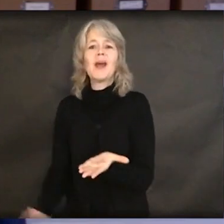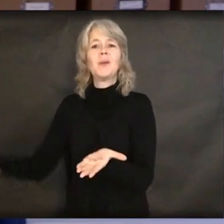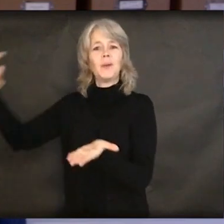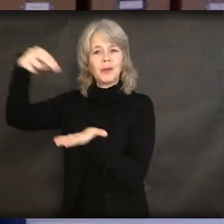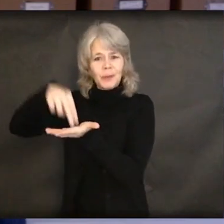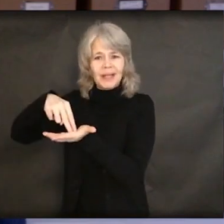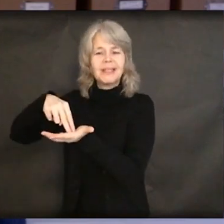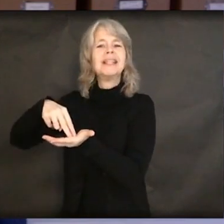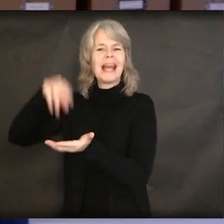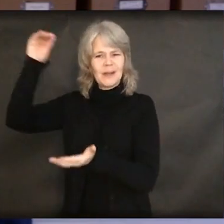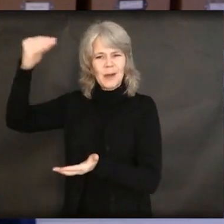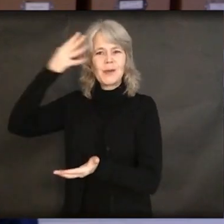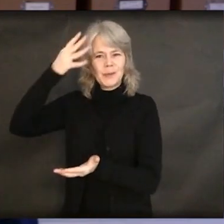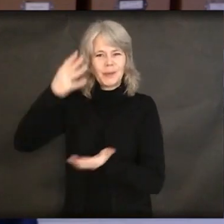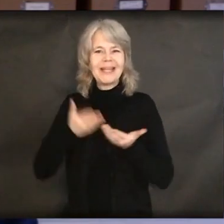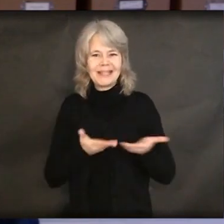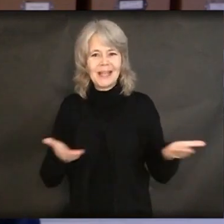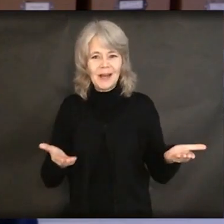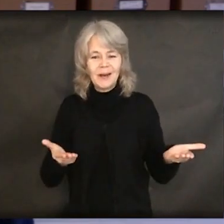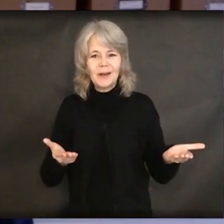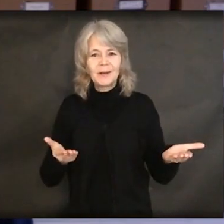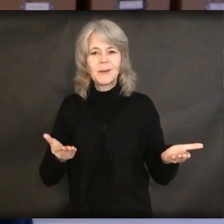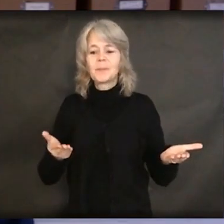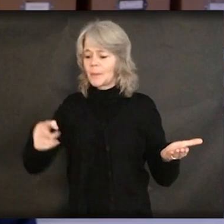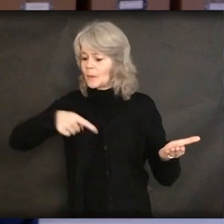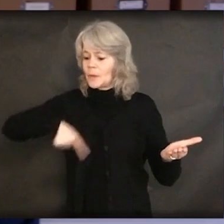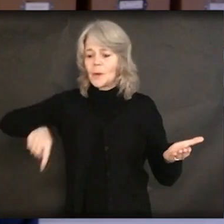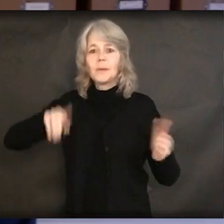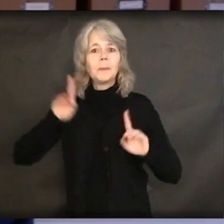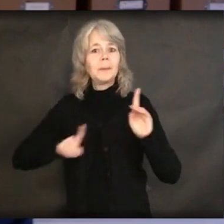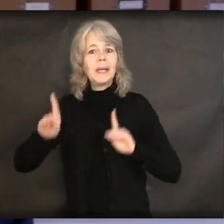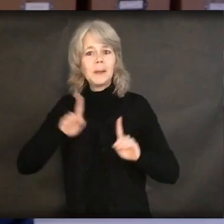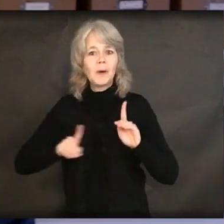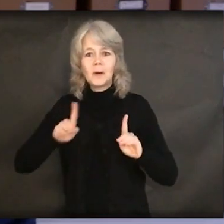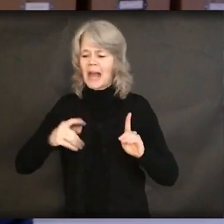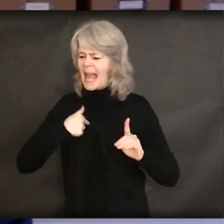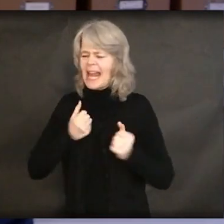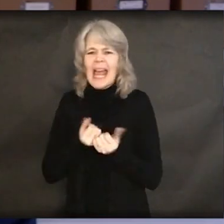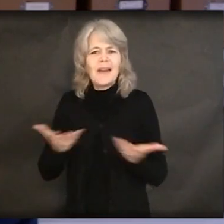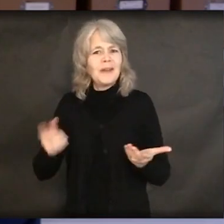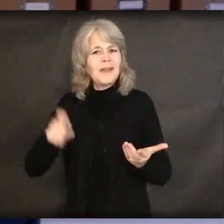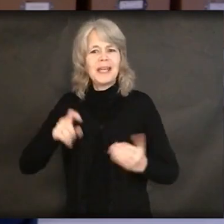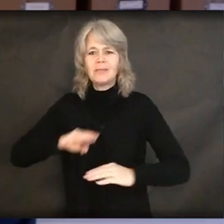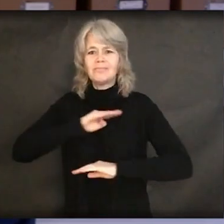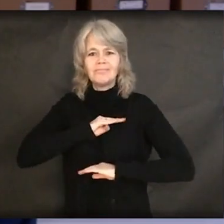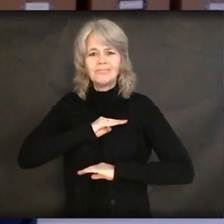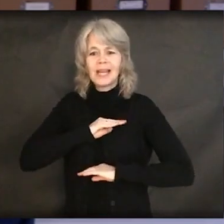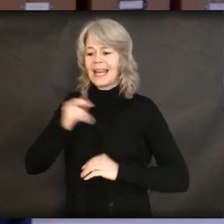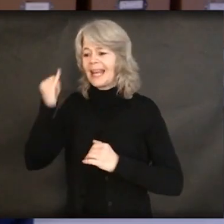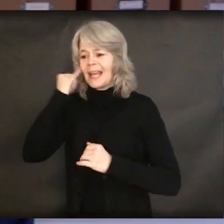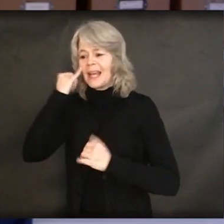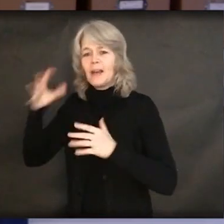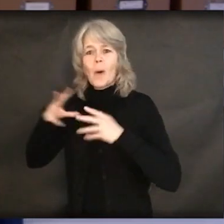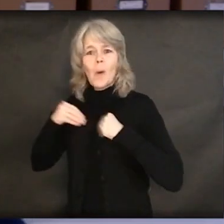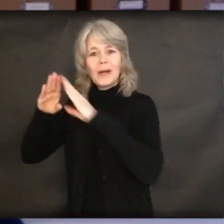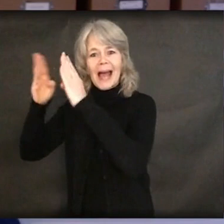all. There was not a needy person among them, for as many as owned lands or houses